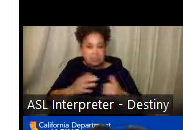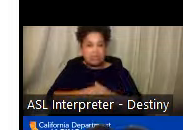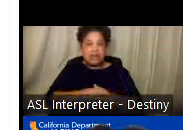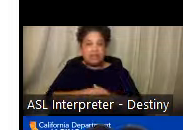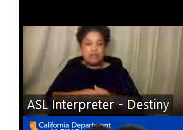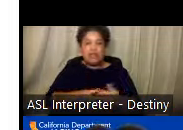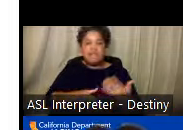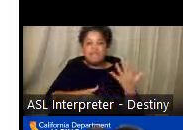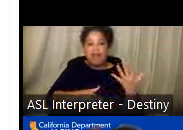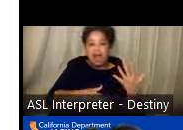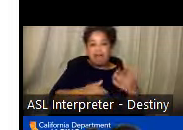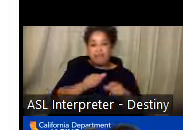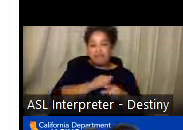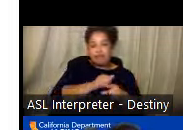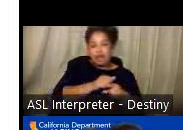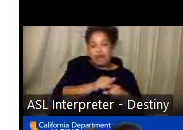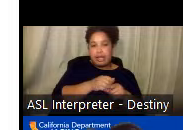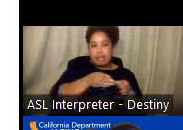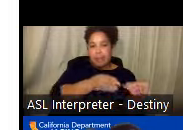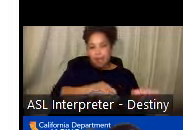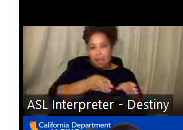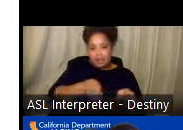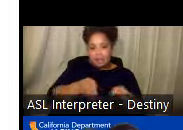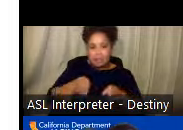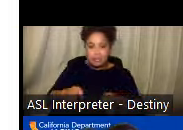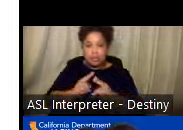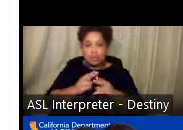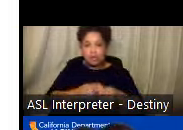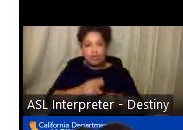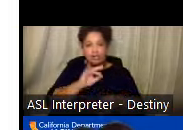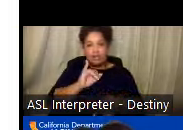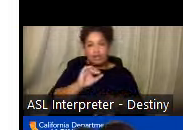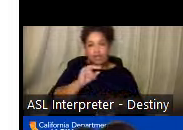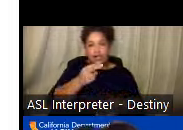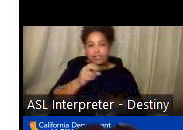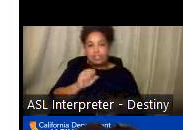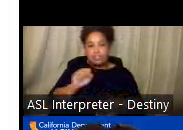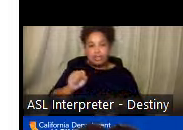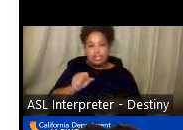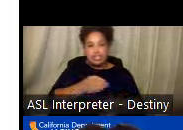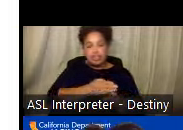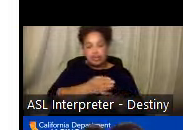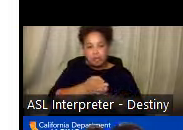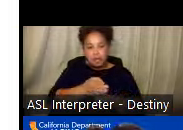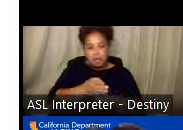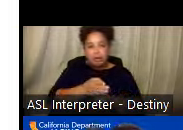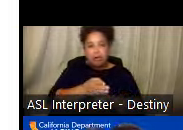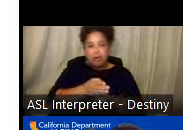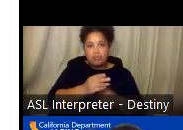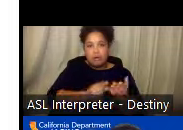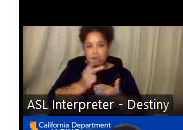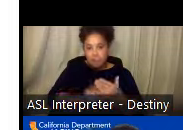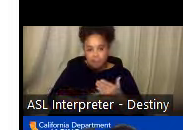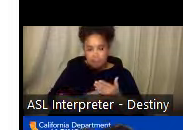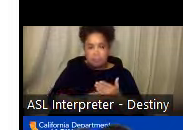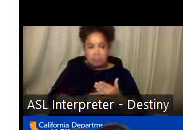training pathways, this is also known as the IHSS Career Pathways Program. But we